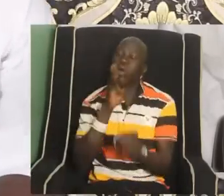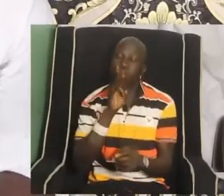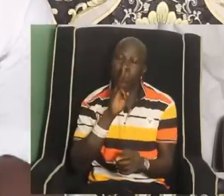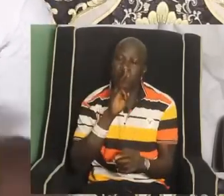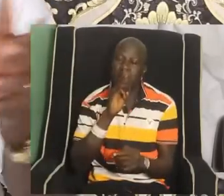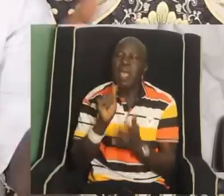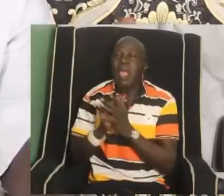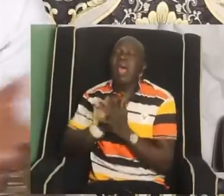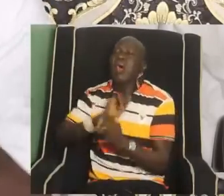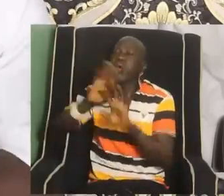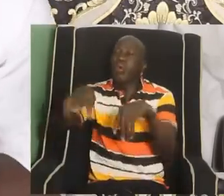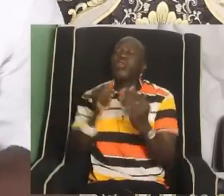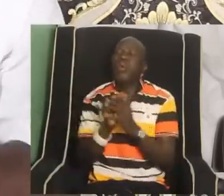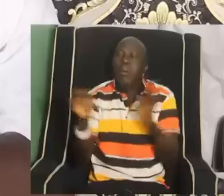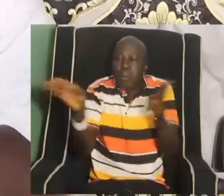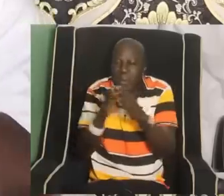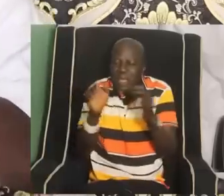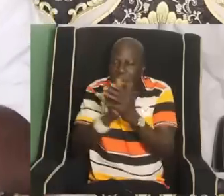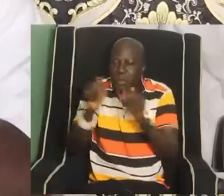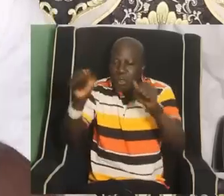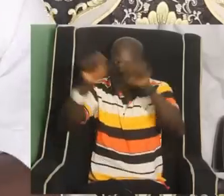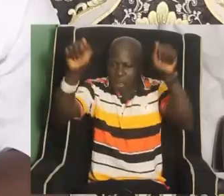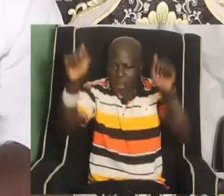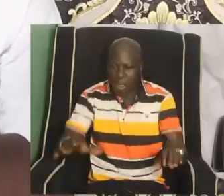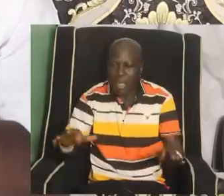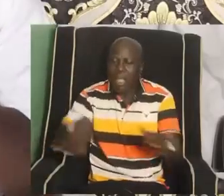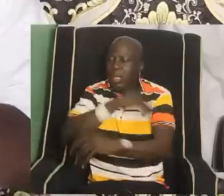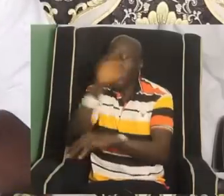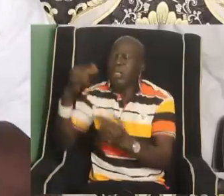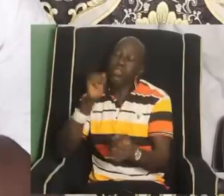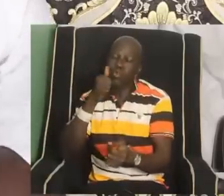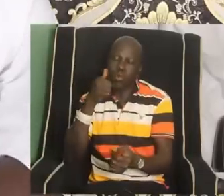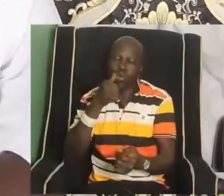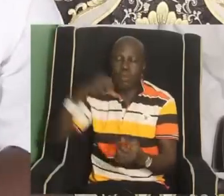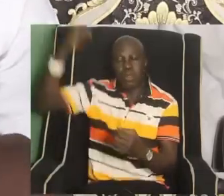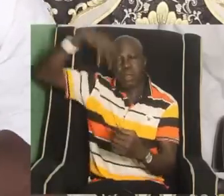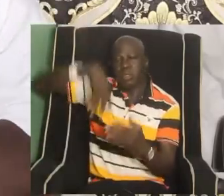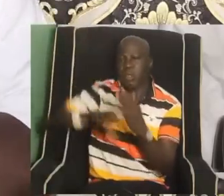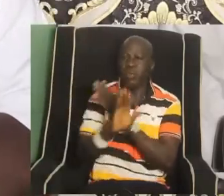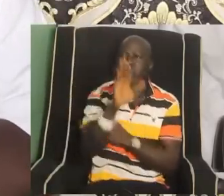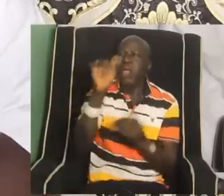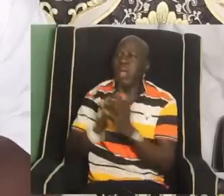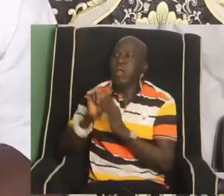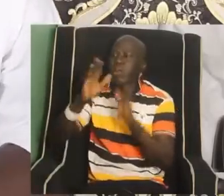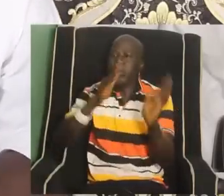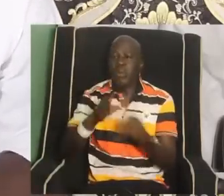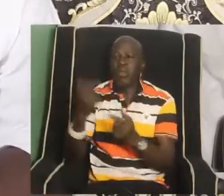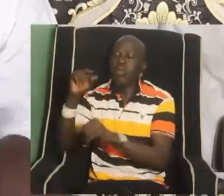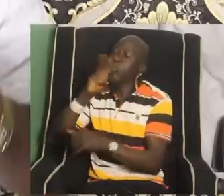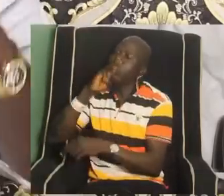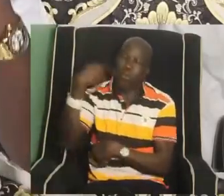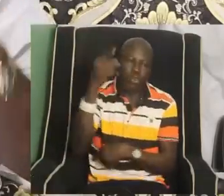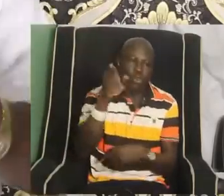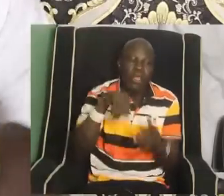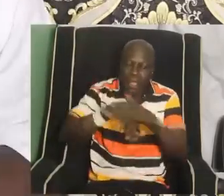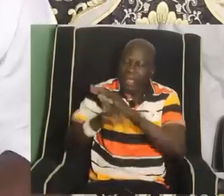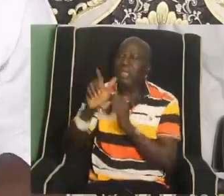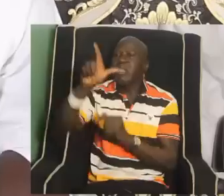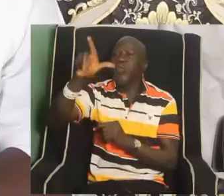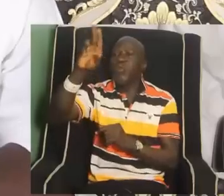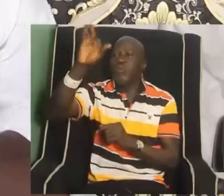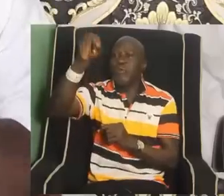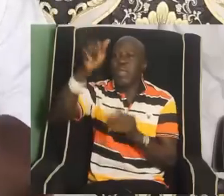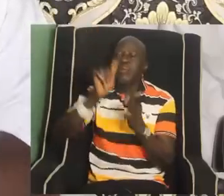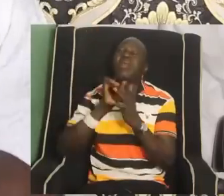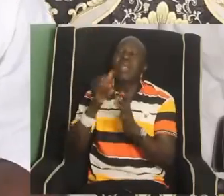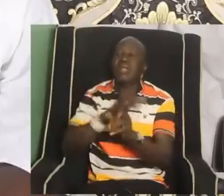water. You meet that one on the altar. Tomorrow, by the grace of God, I'll do the water for you. Ask